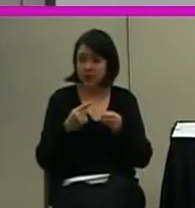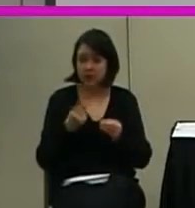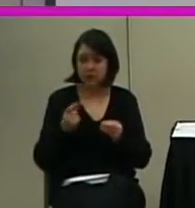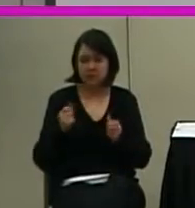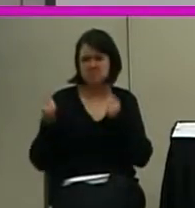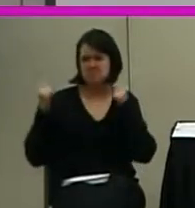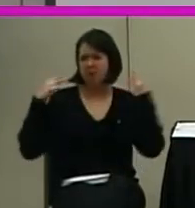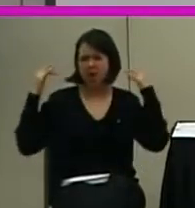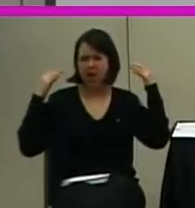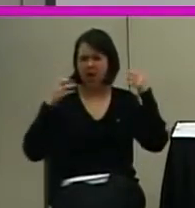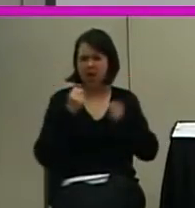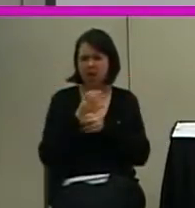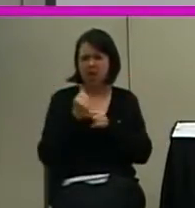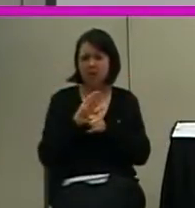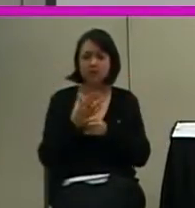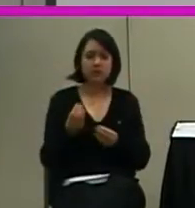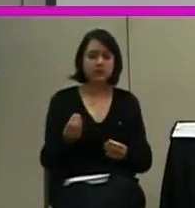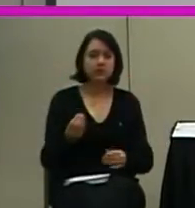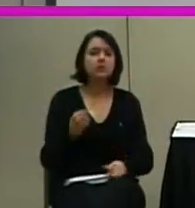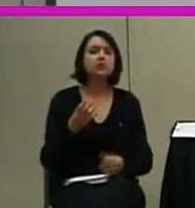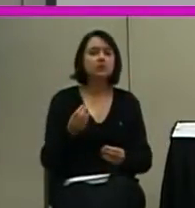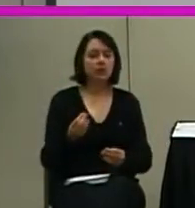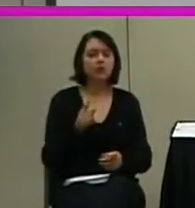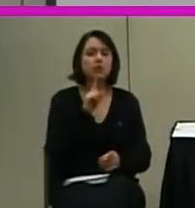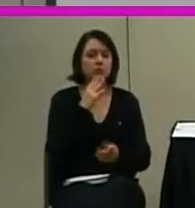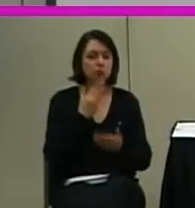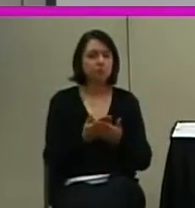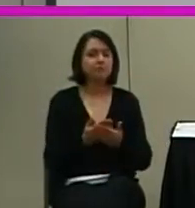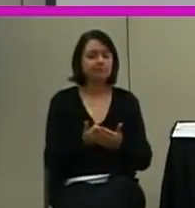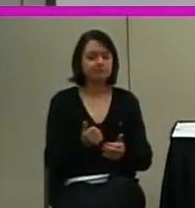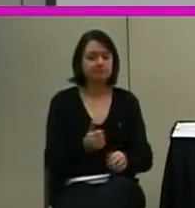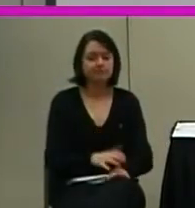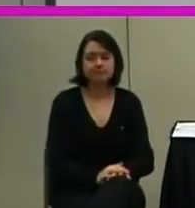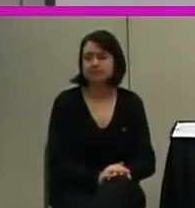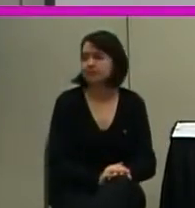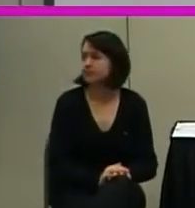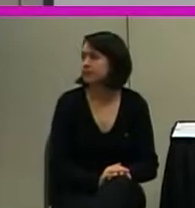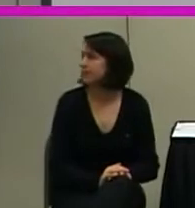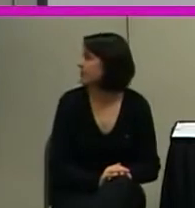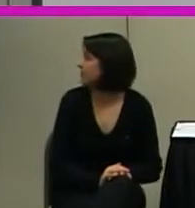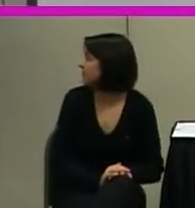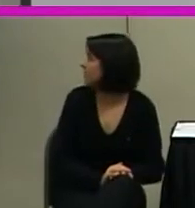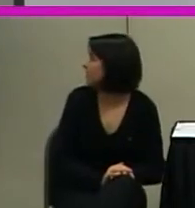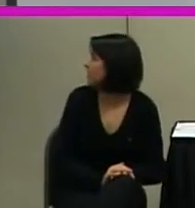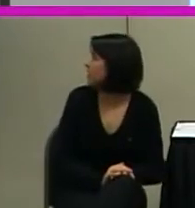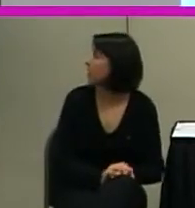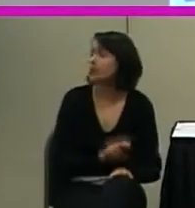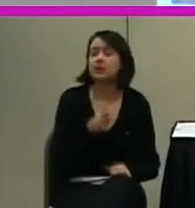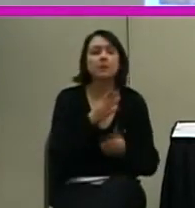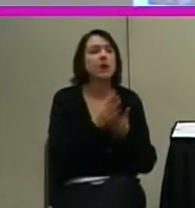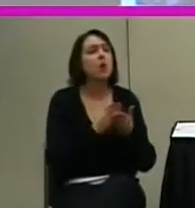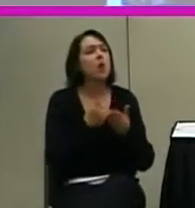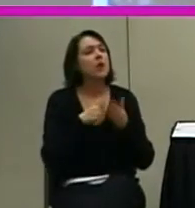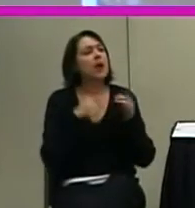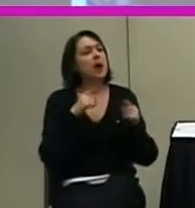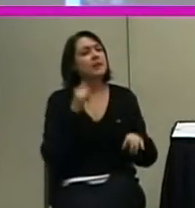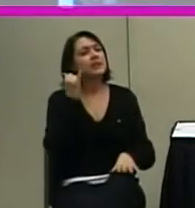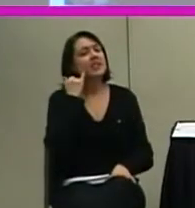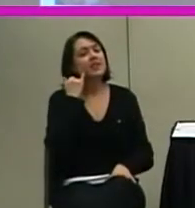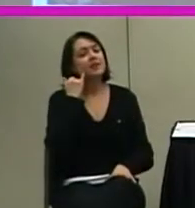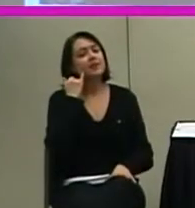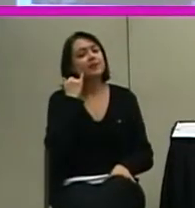be loud or soft? Very good. Let's give every... And here's the second part. What's going to happen if you're the